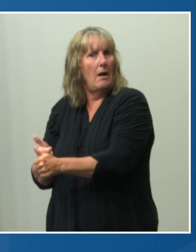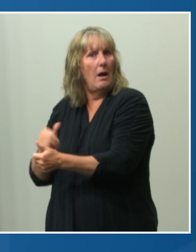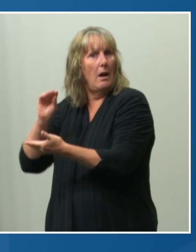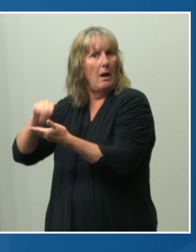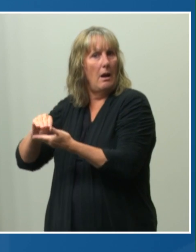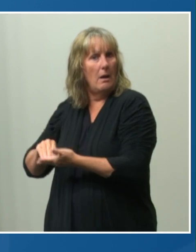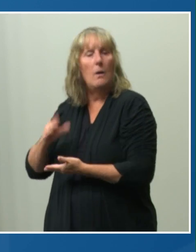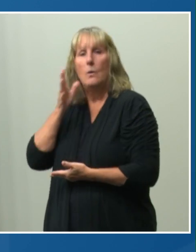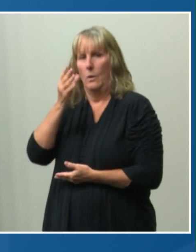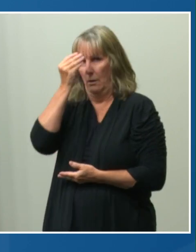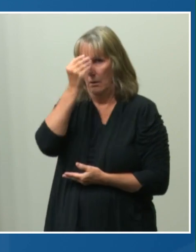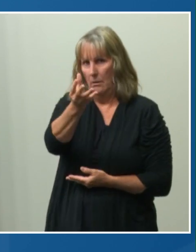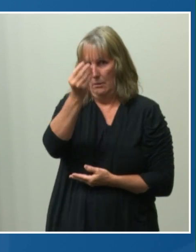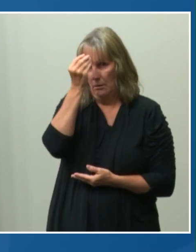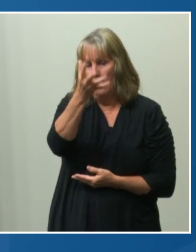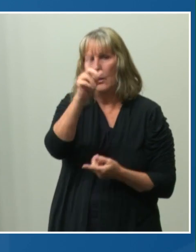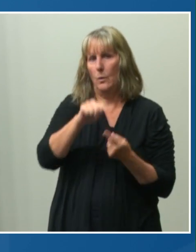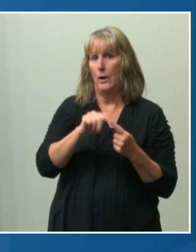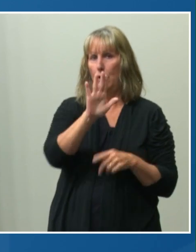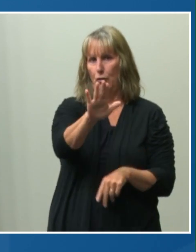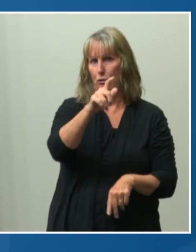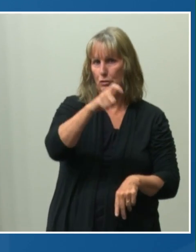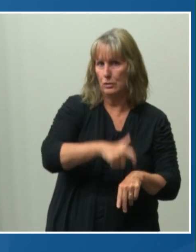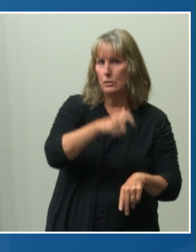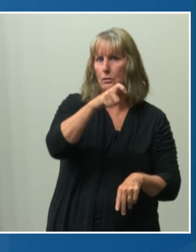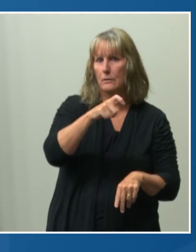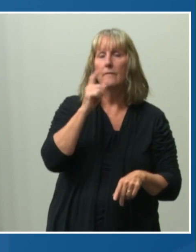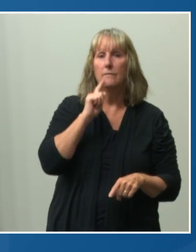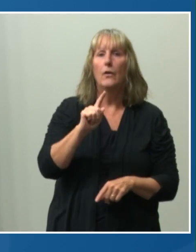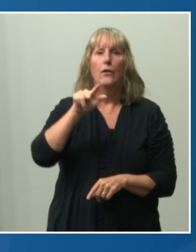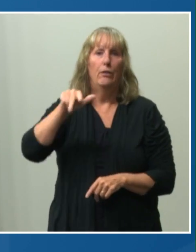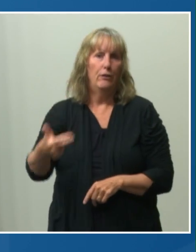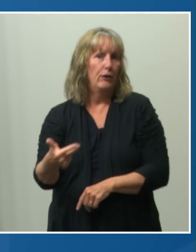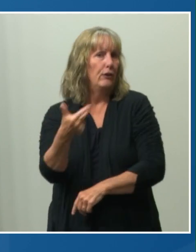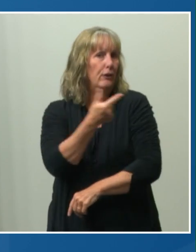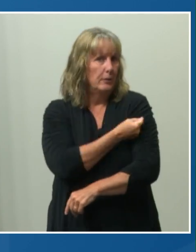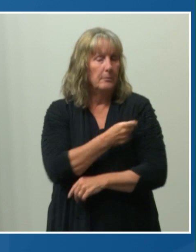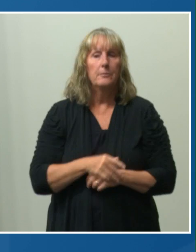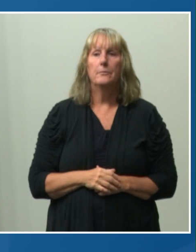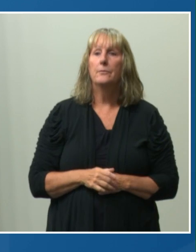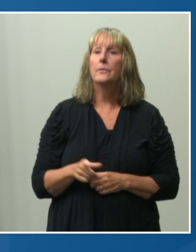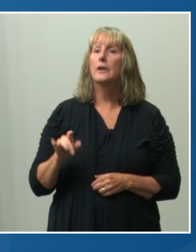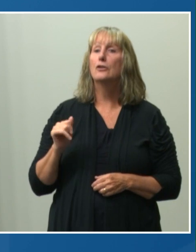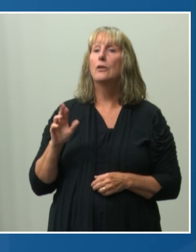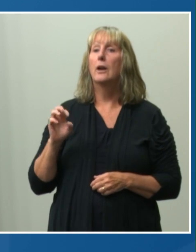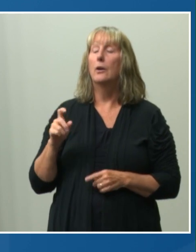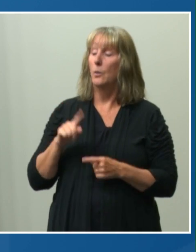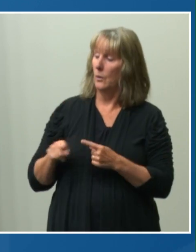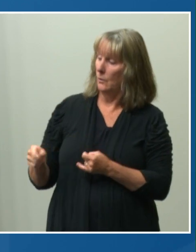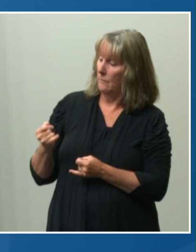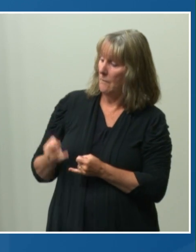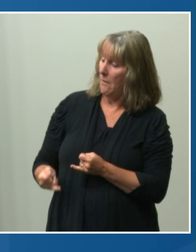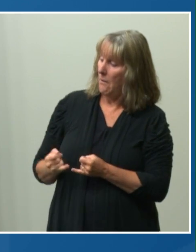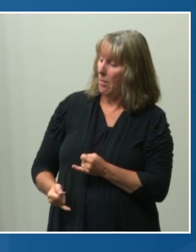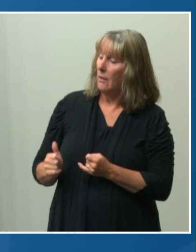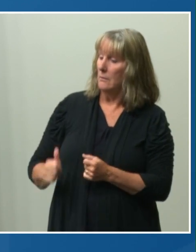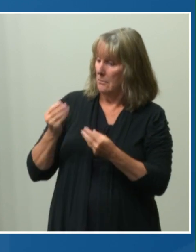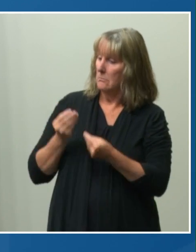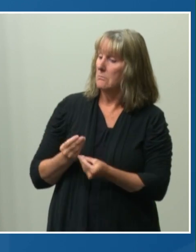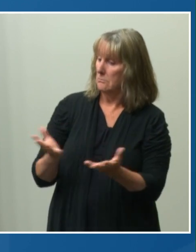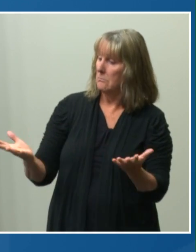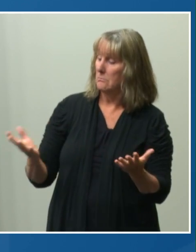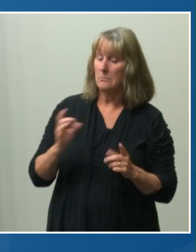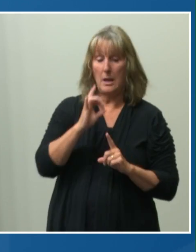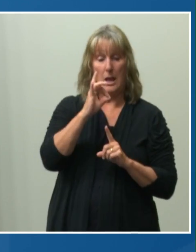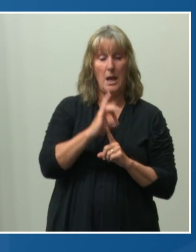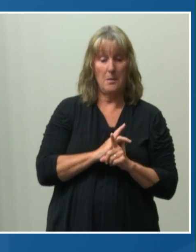we'll notify them when it's time for them to come in and get their booster. So once that is finalized, you will be able to tell people like it's 8